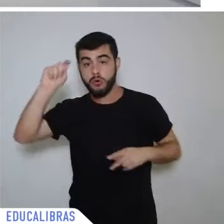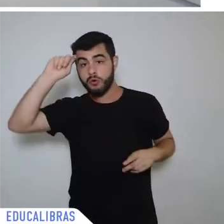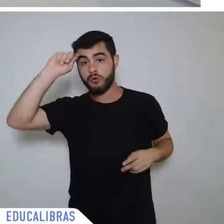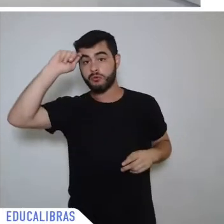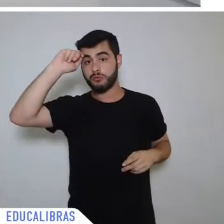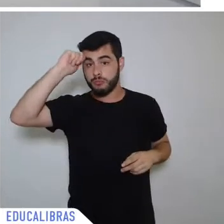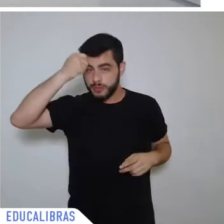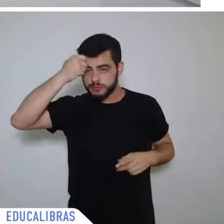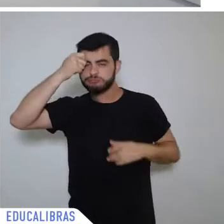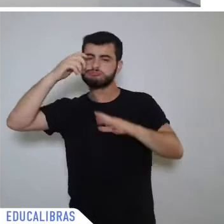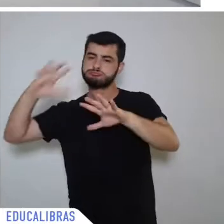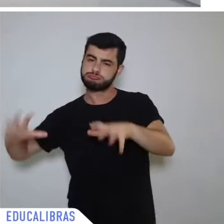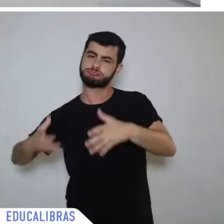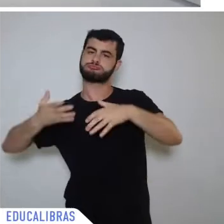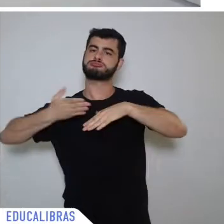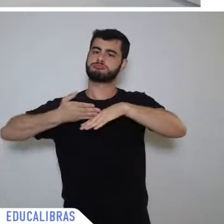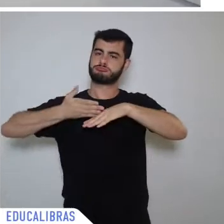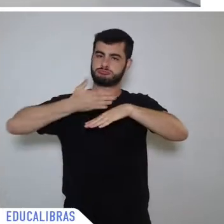population.